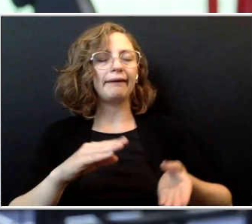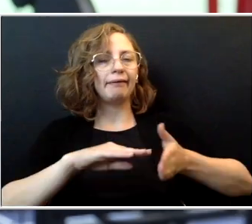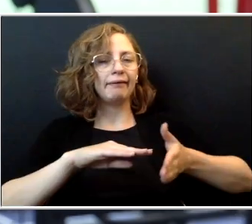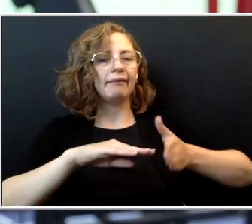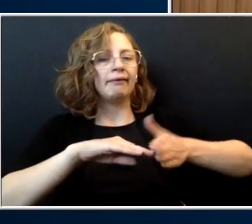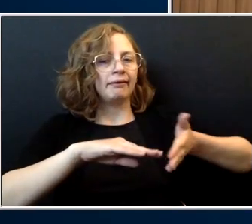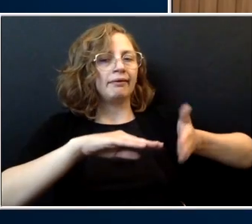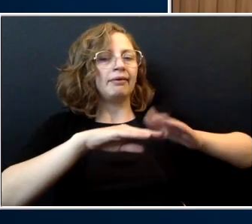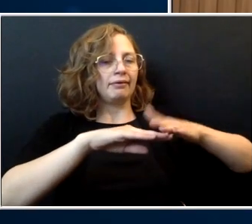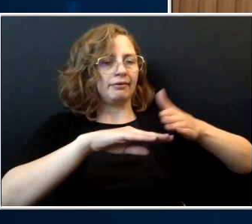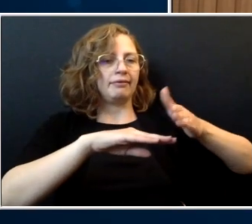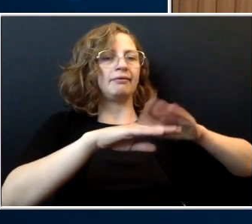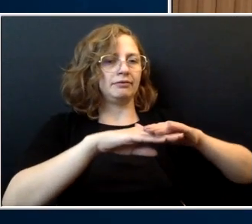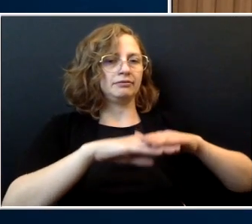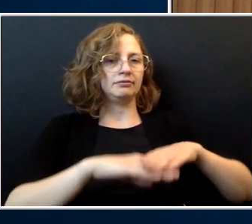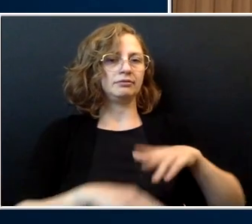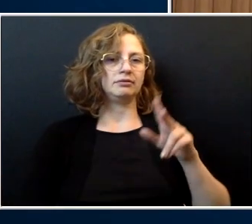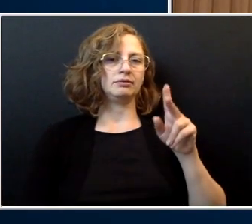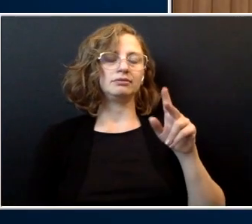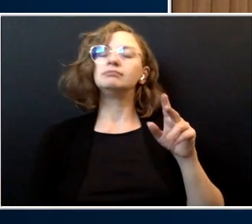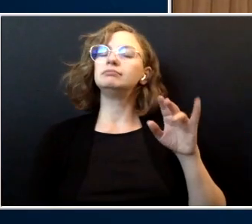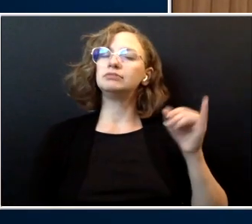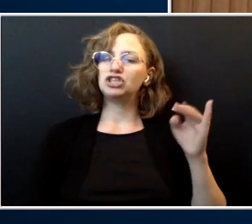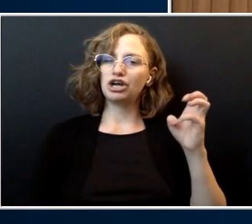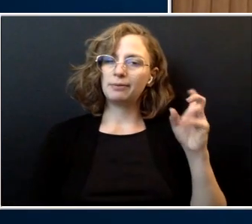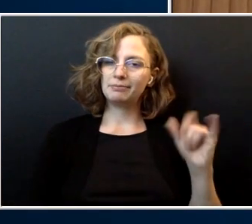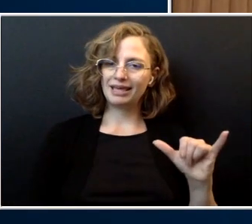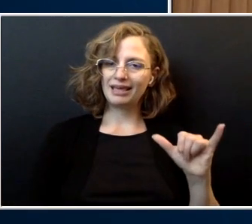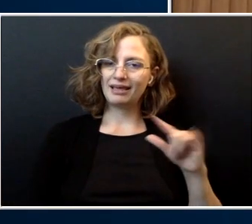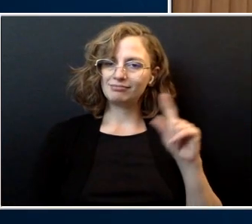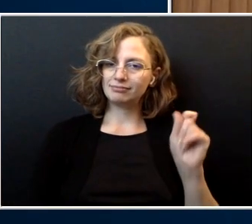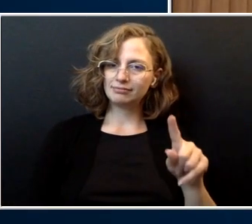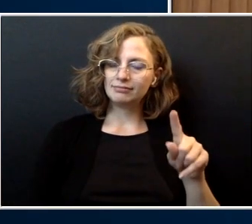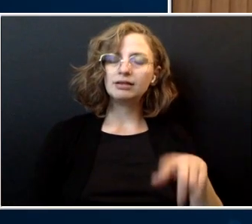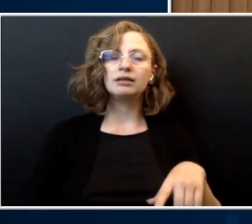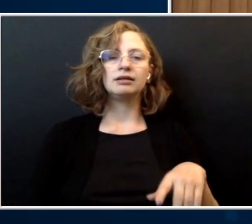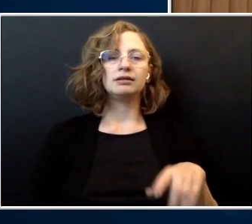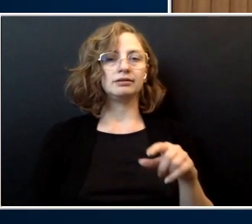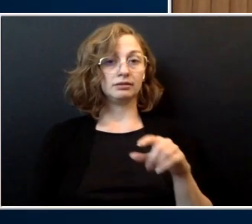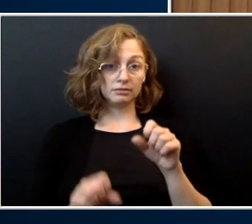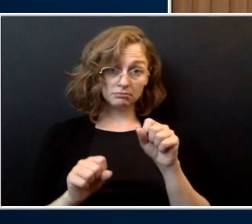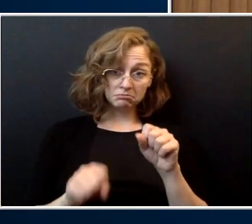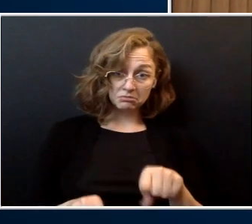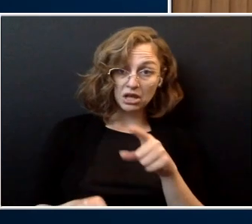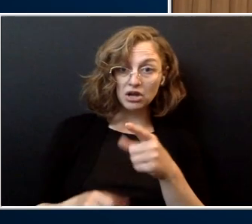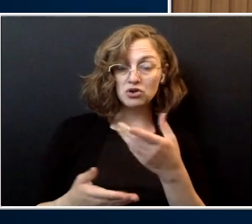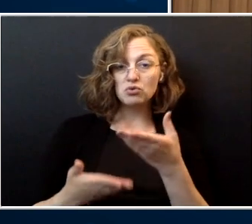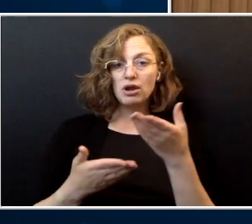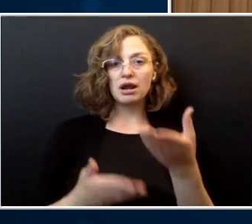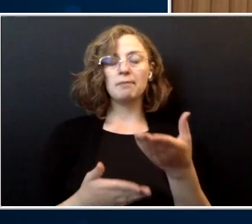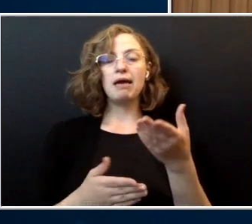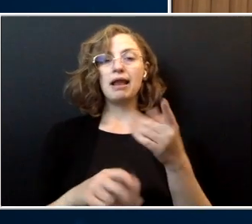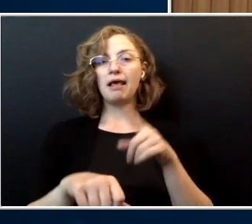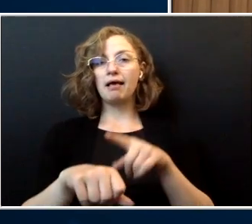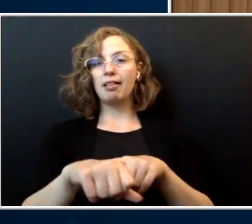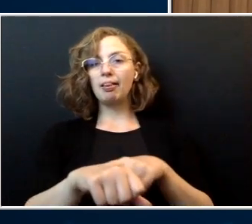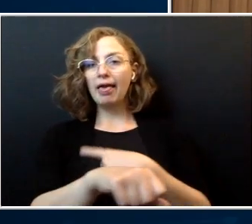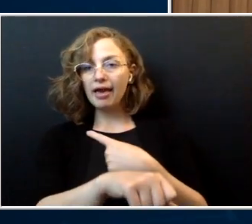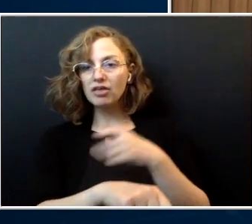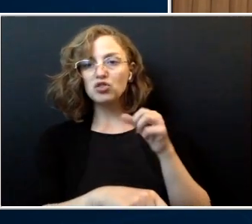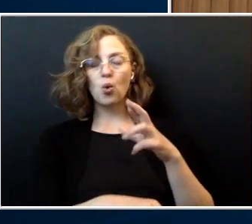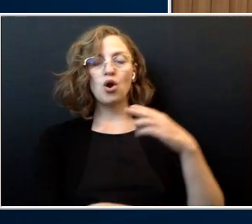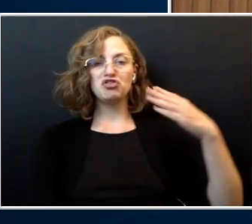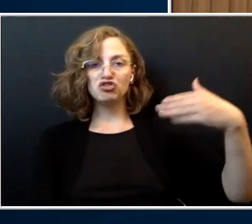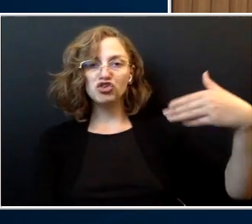And Kelsey, Jeremy has a question for you. Jeremy wants to know if you can recommend a length or a frequency of exercise that's the